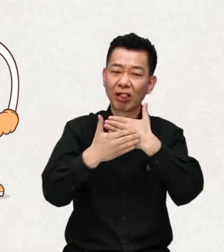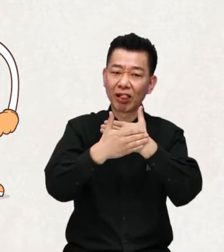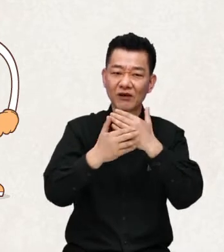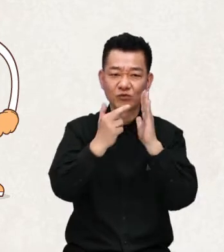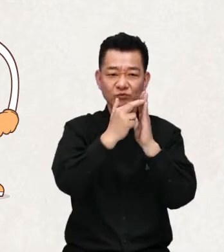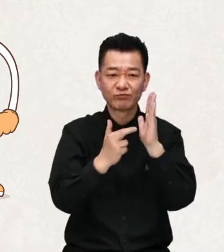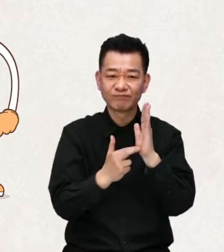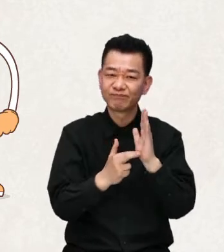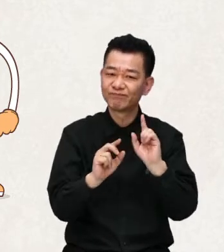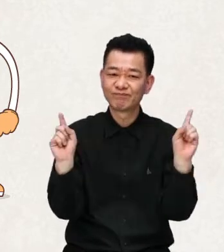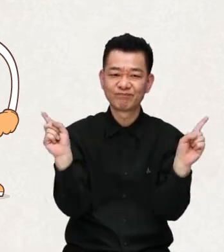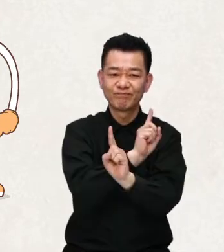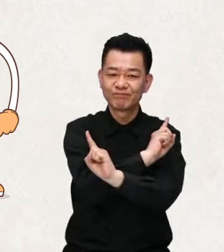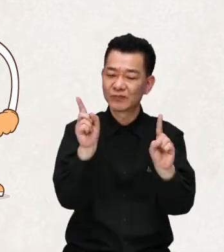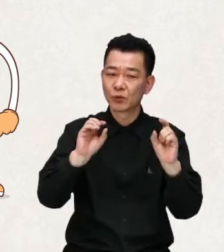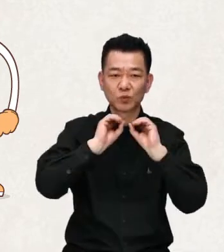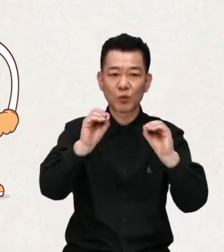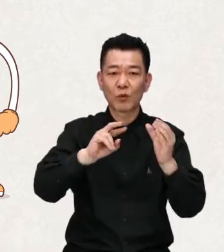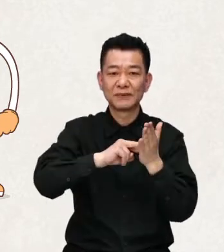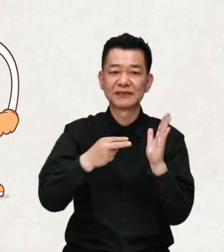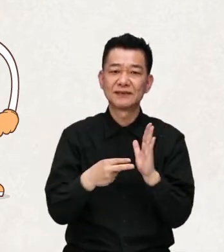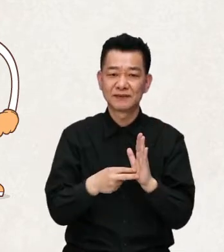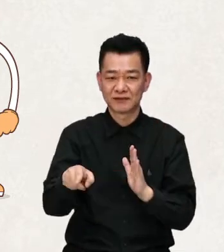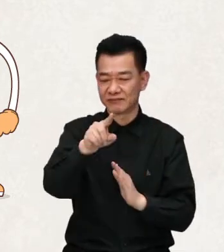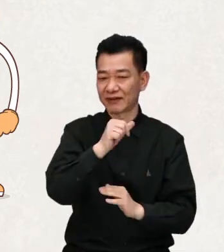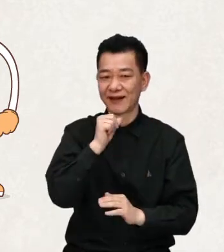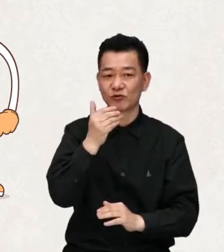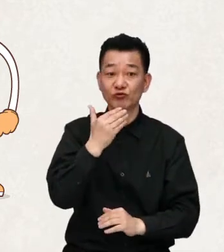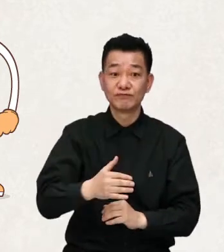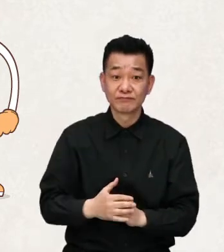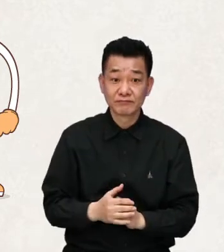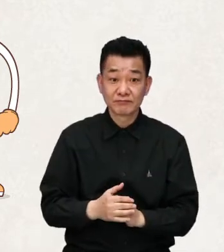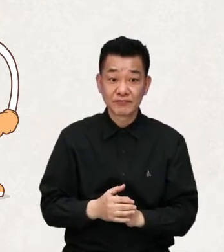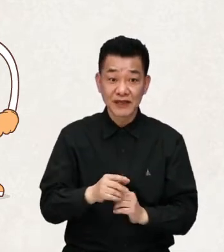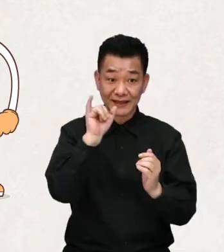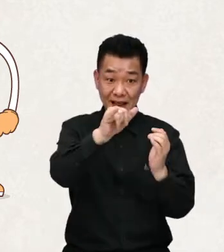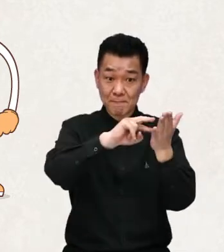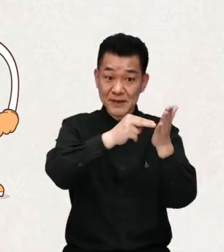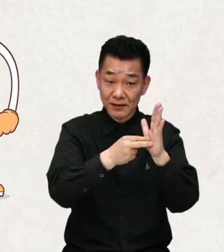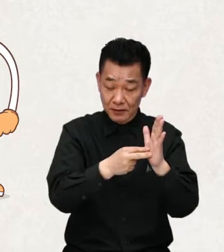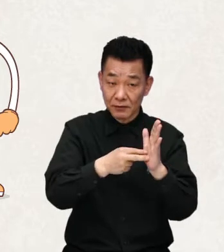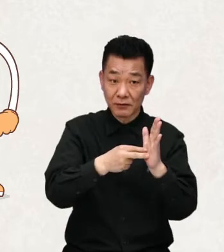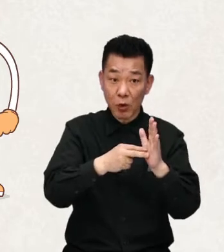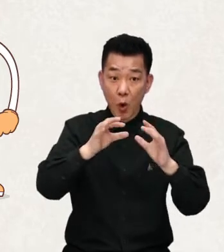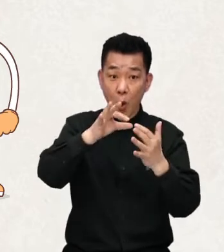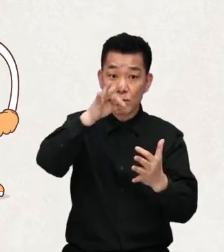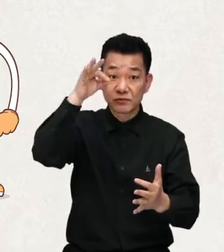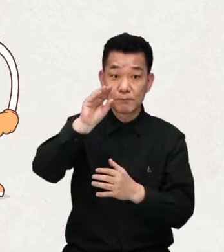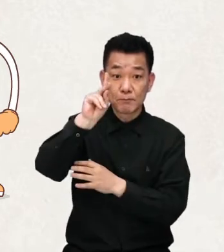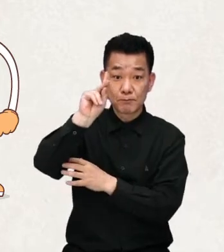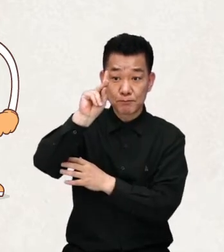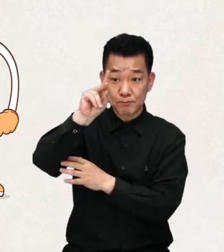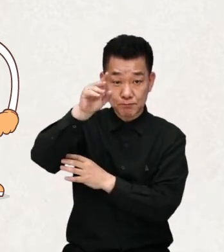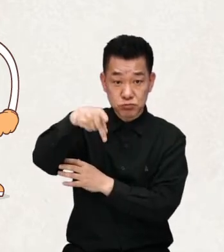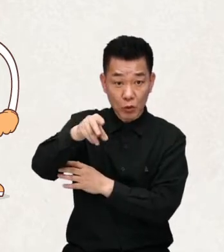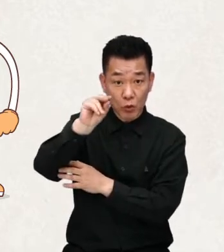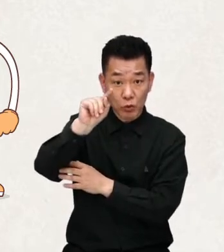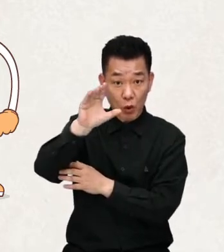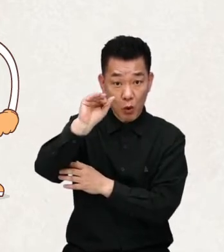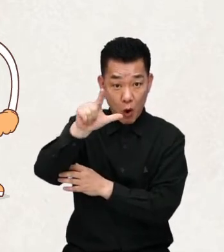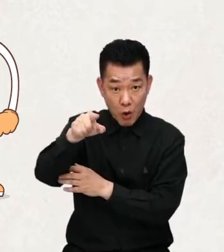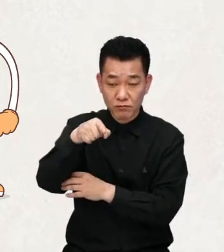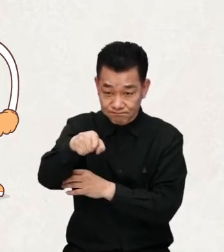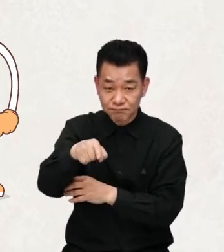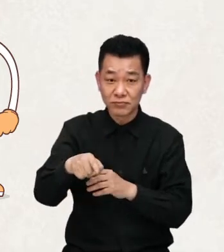if the content is just left in text. In this regard, the optional protocol makes sure the